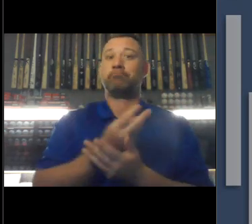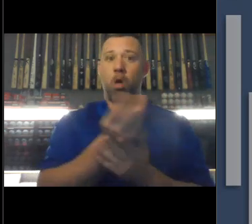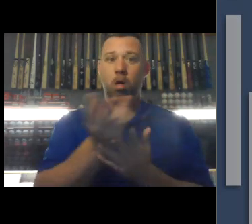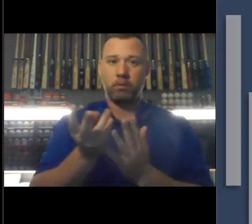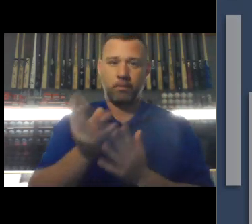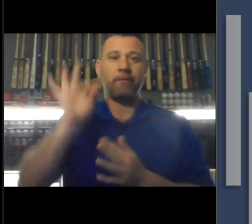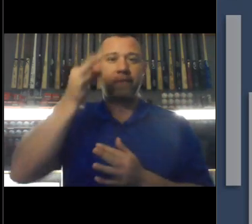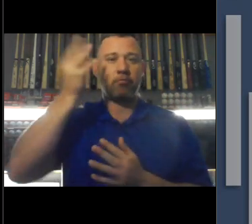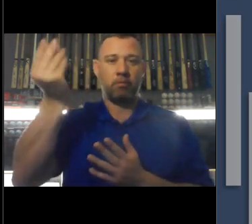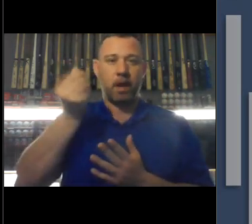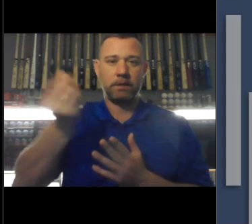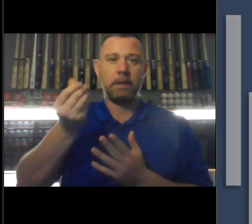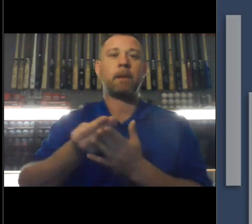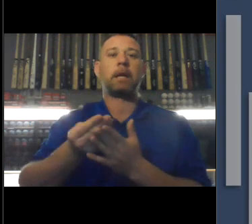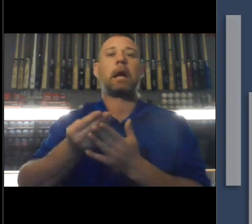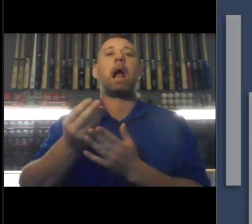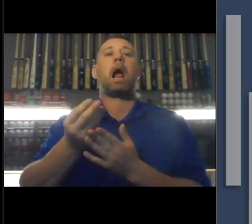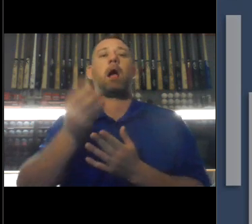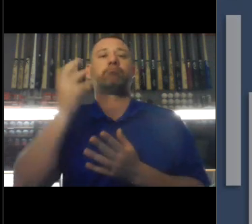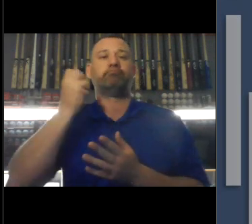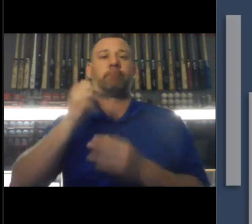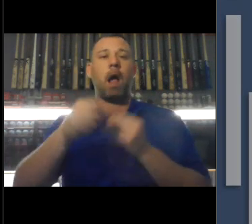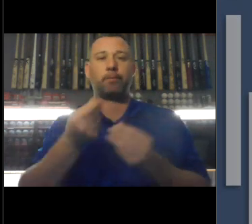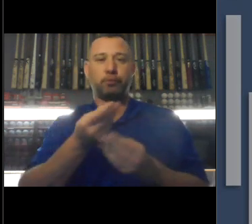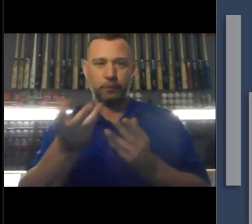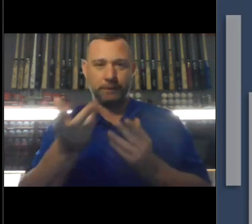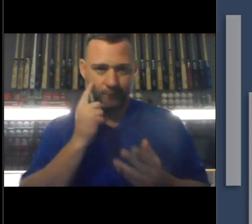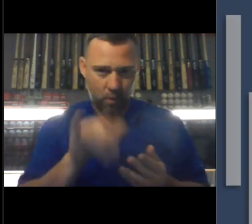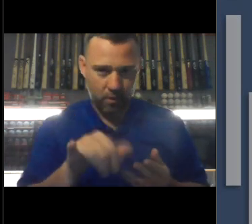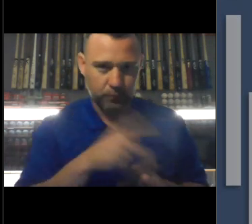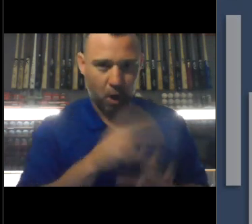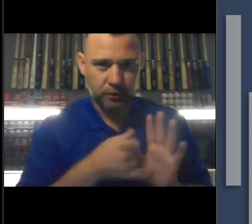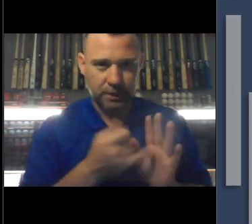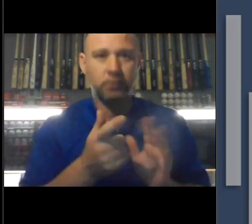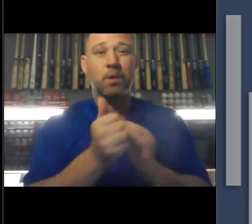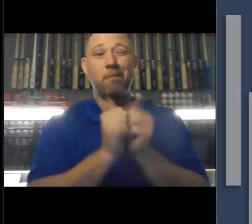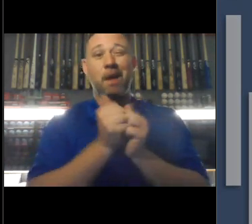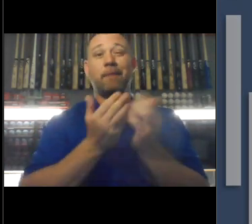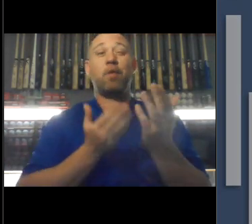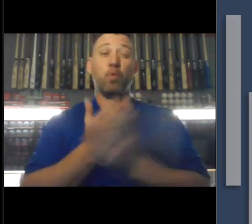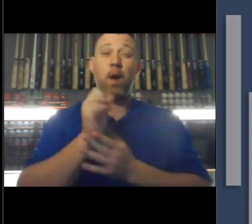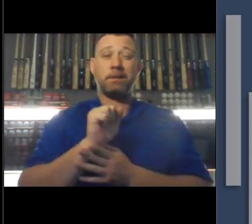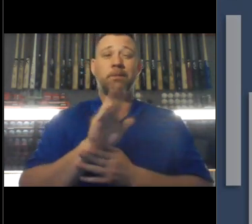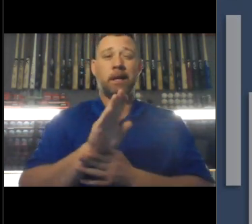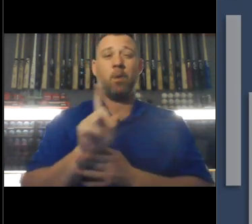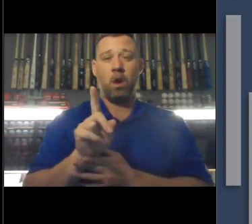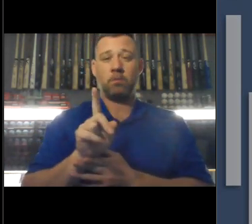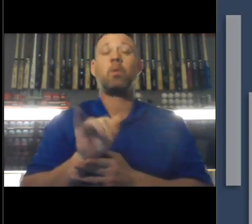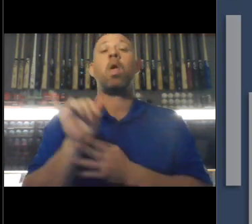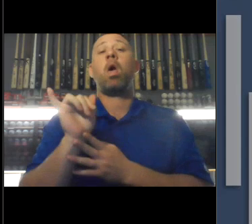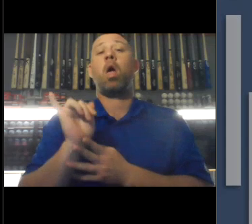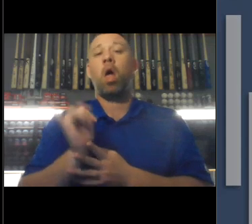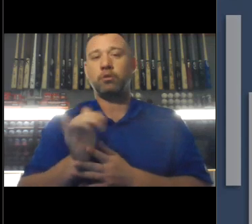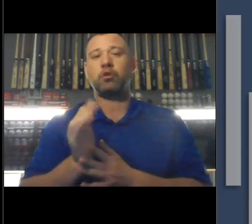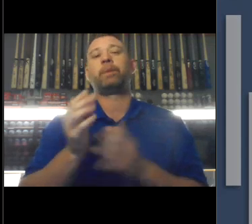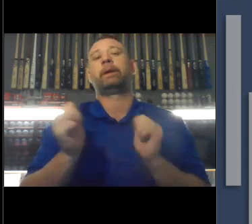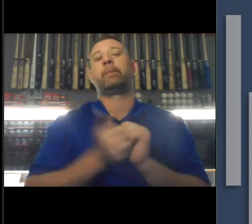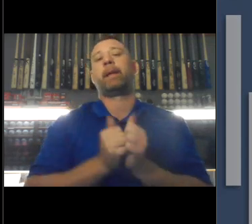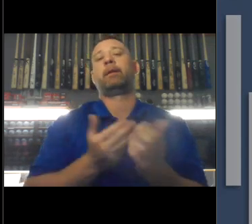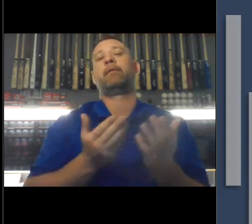becoming available. Ultimately, we envision that projects that are competitive through our SB1 programs will also be competitive through federal